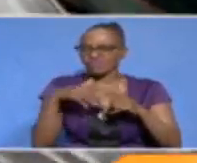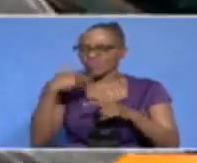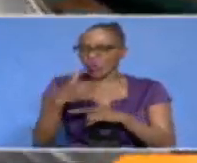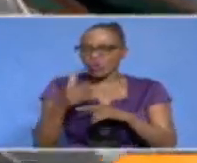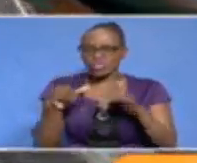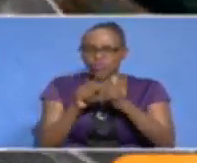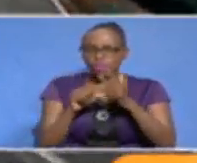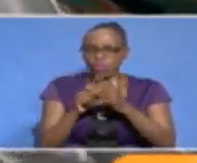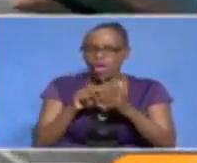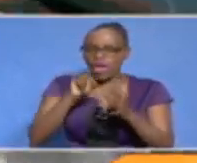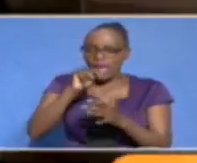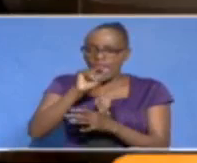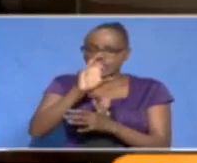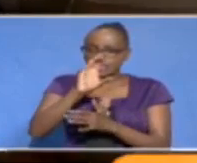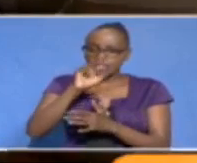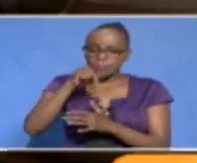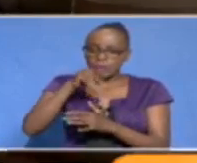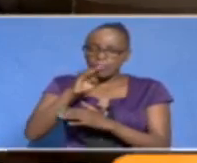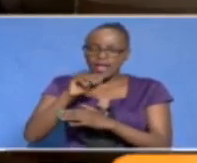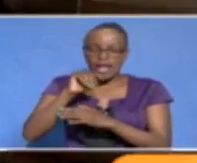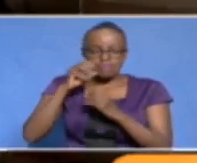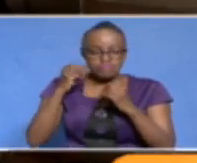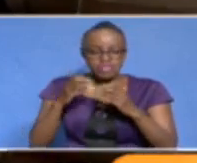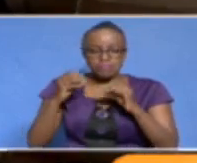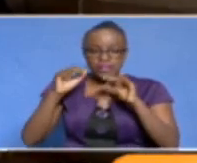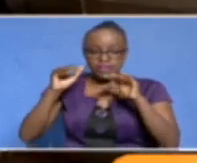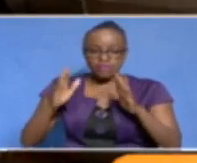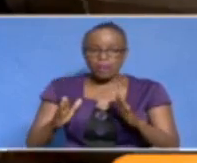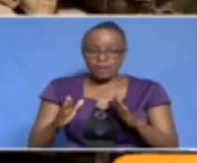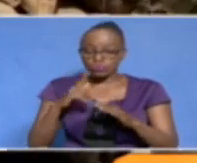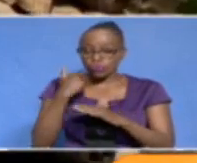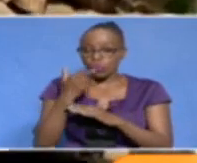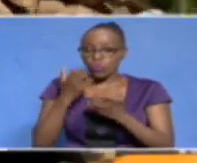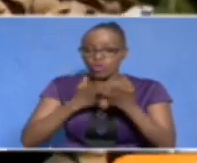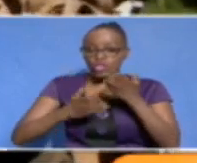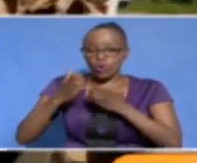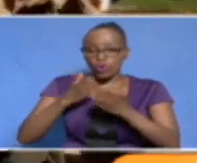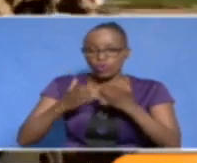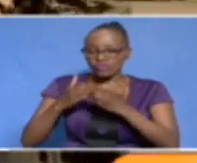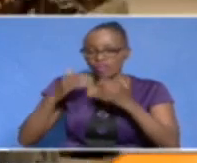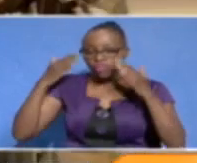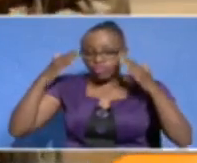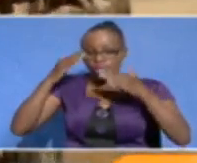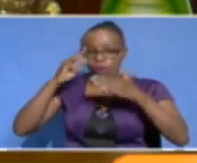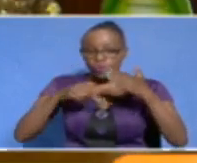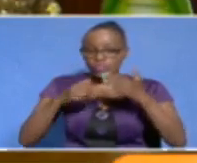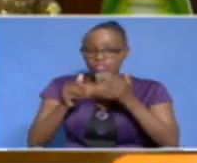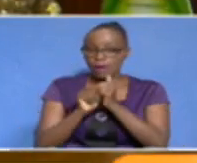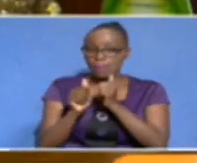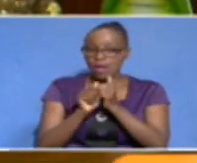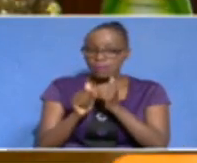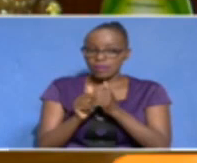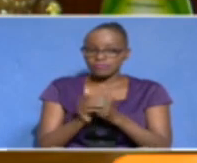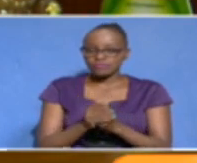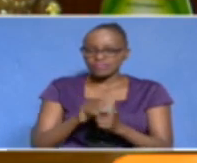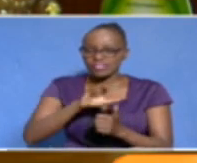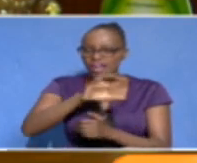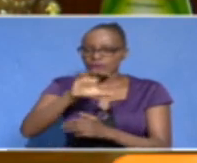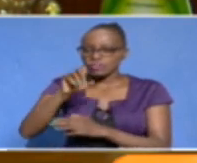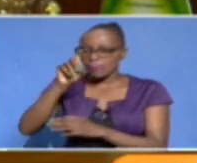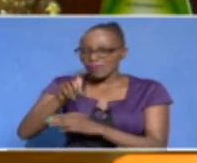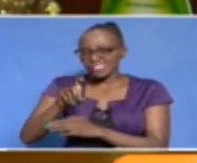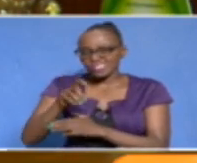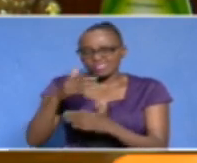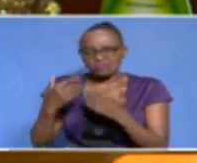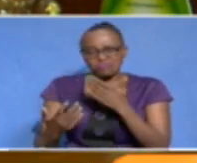both to NCPB and hundreds of thousands of farmers whose economic mainstay is maize farming. The counties must be